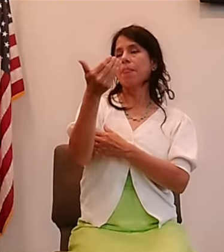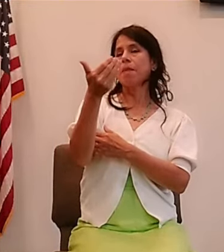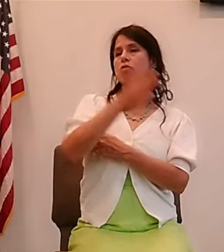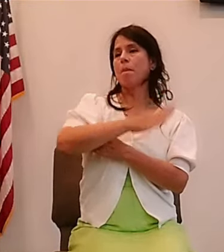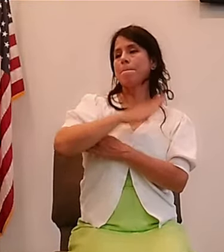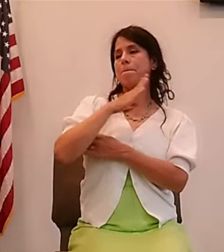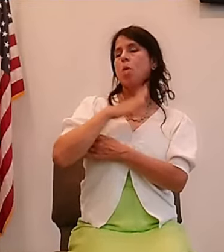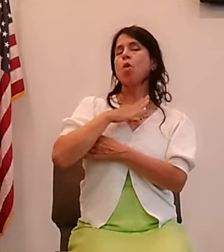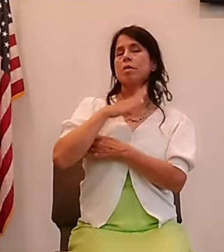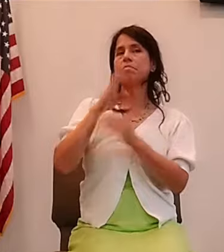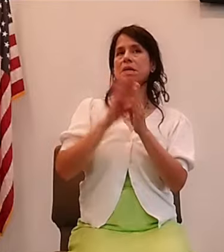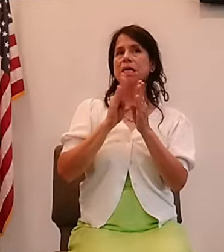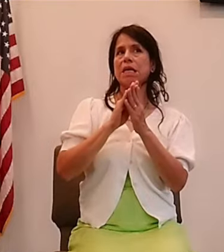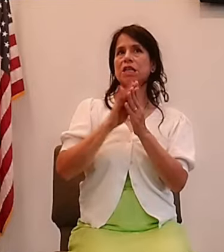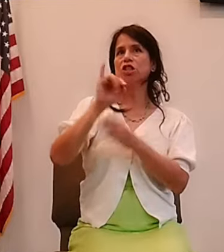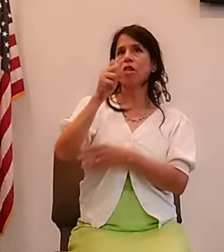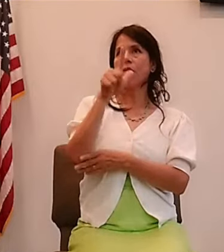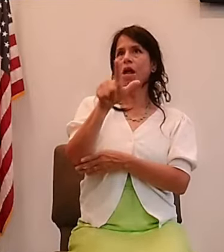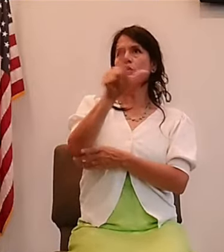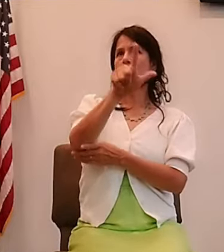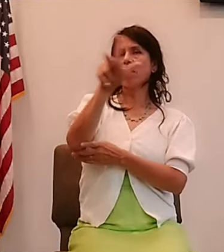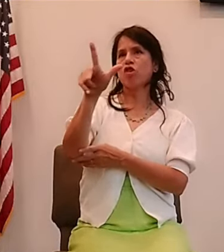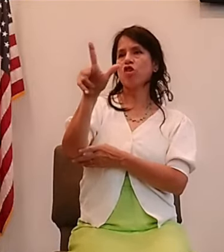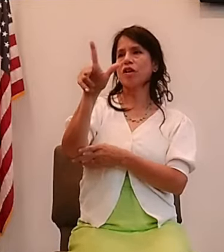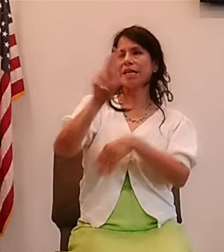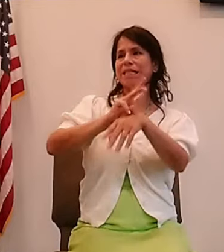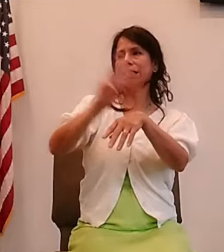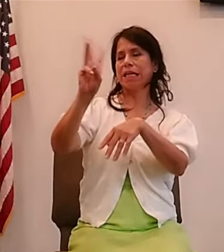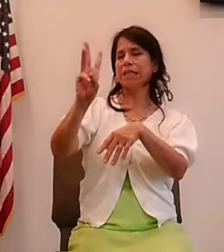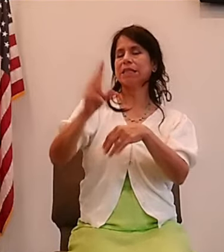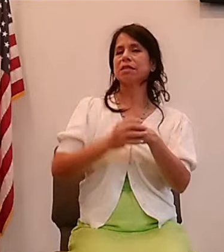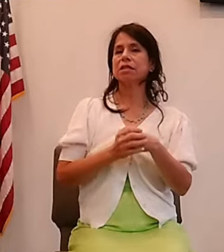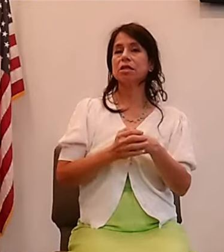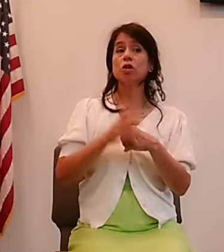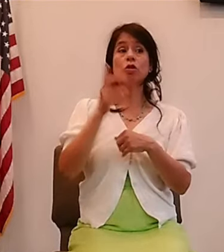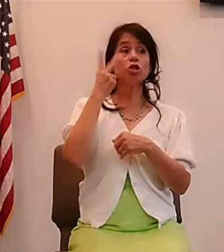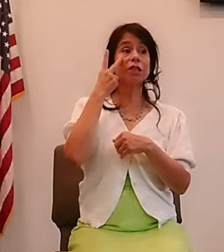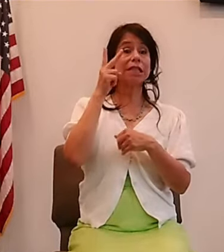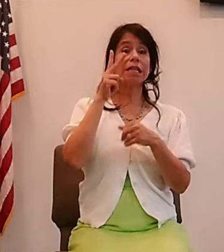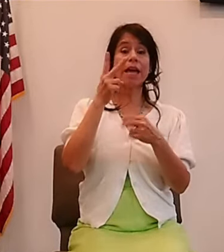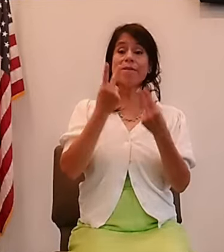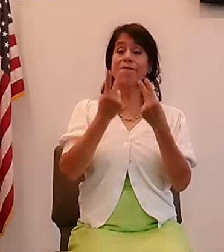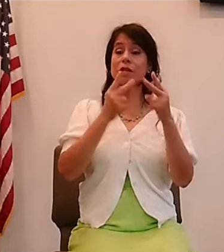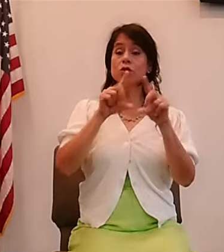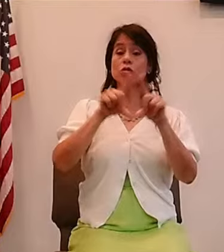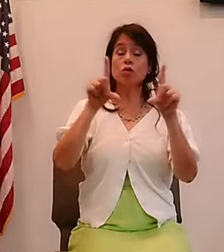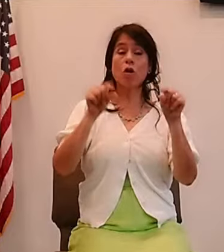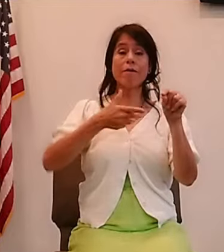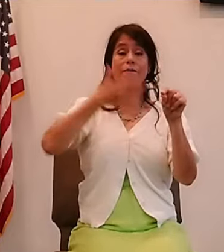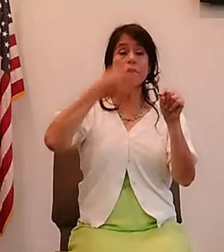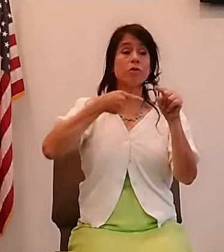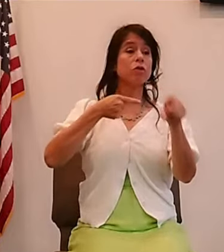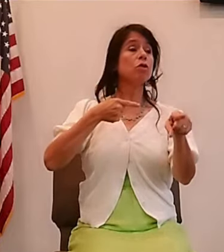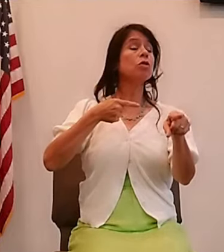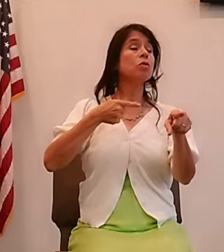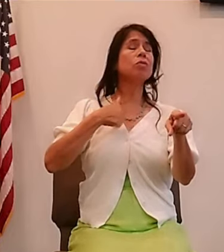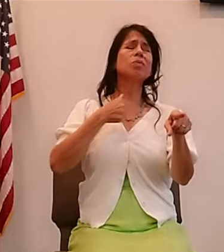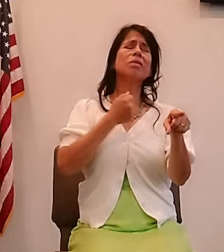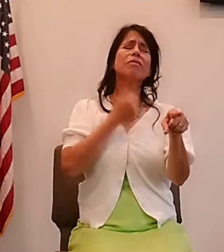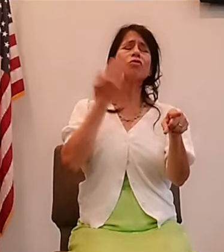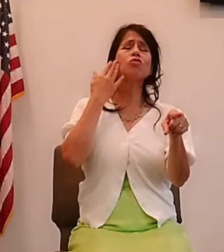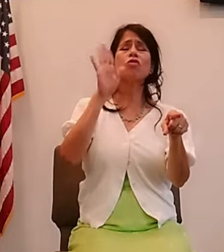6. Also, if you're visiting, in front of you, you should see there's a visitor card somewhere. We'd really love to know your